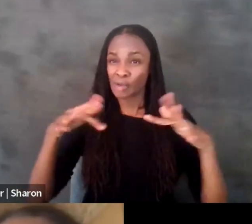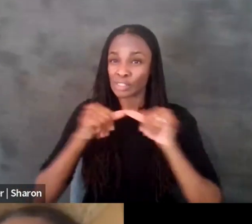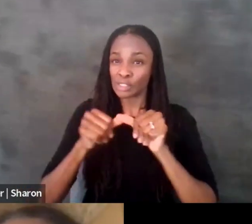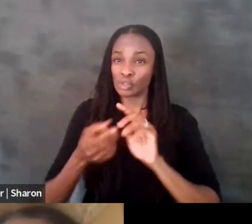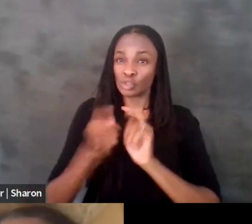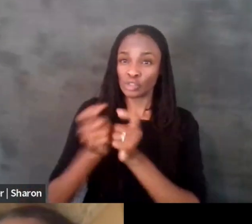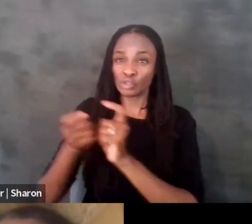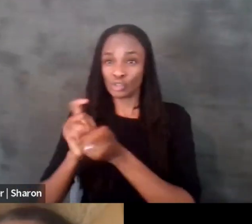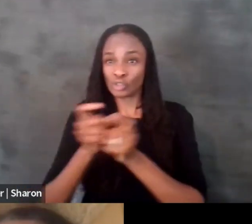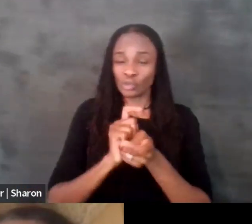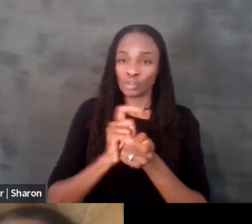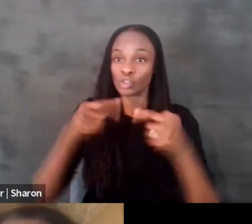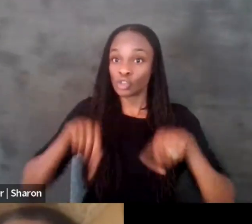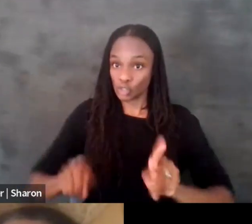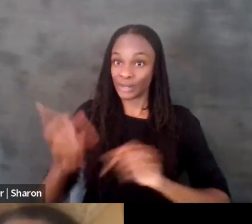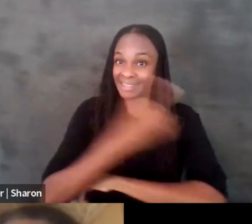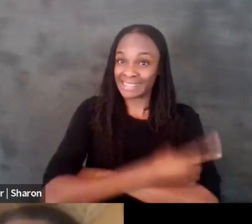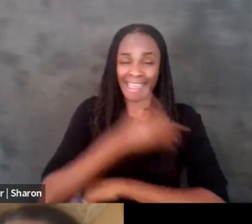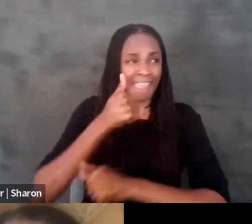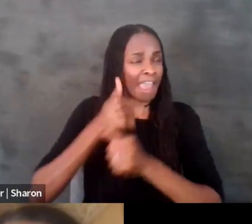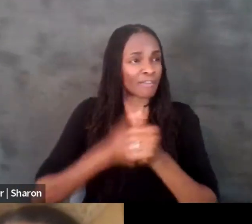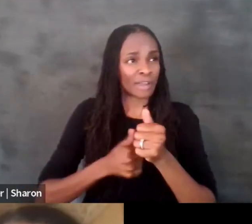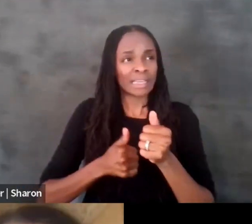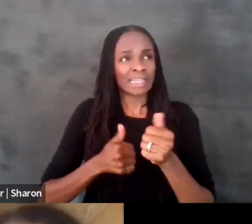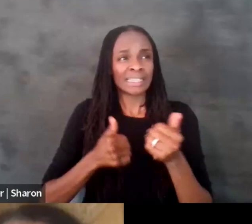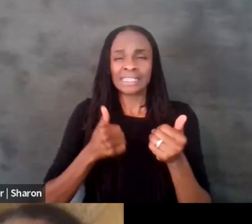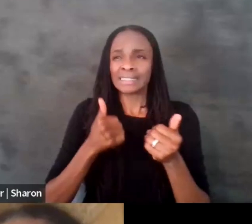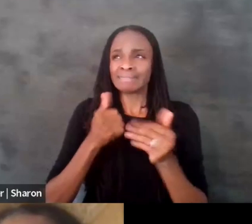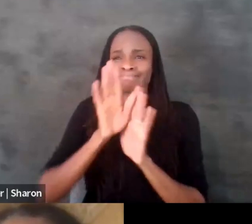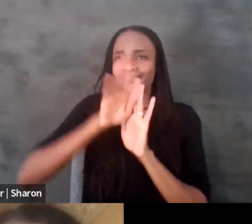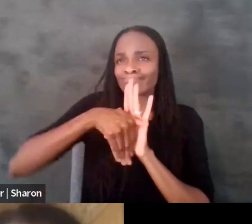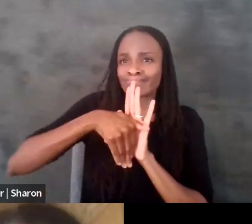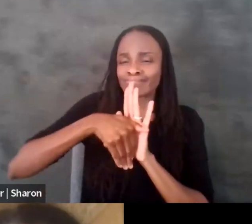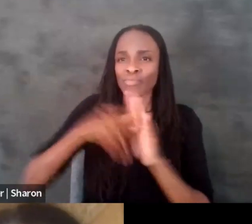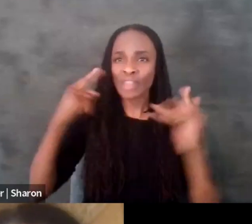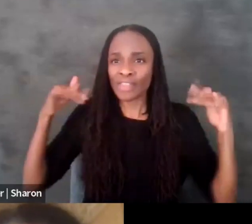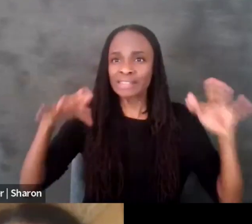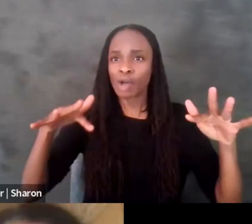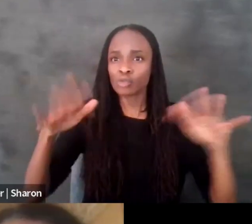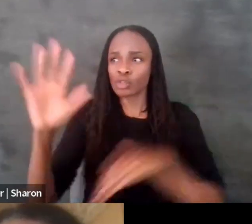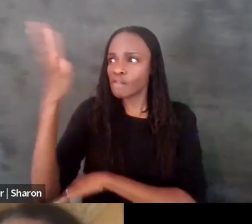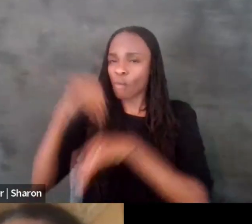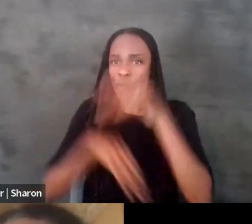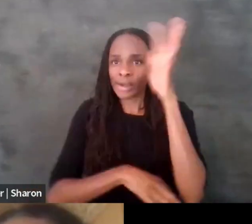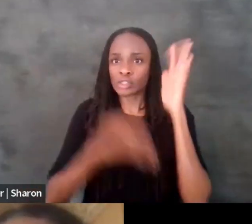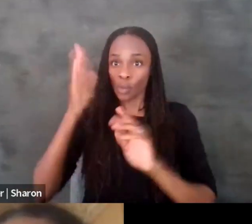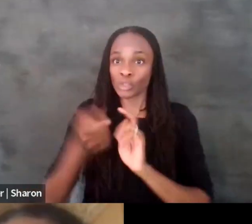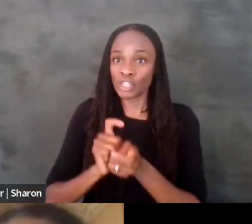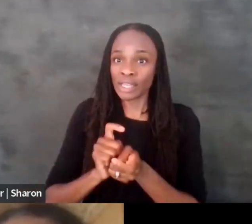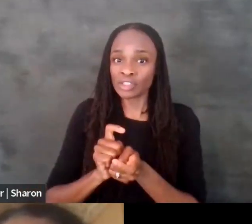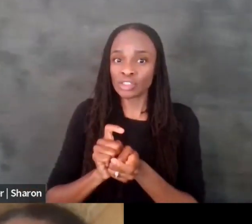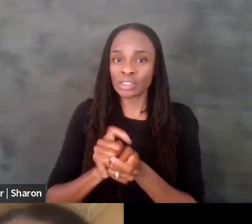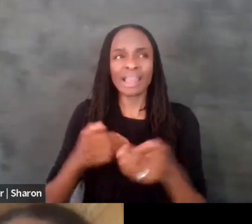And during the day, like every sort of half an hour, the sounds of the forest would change. Because there's a